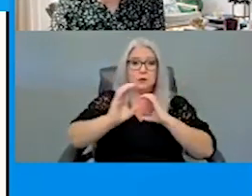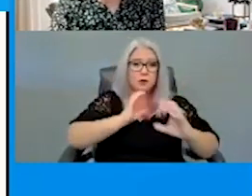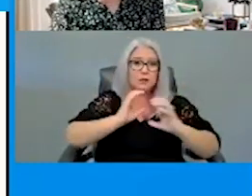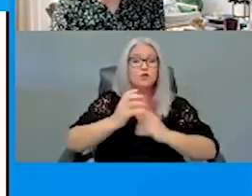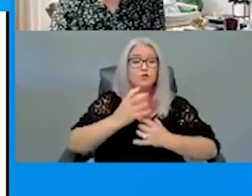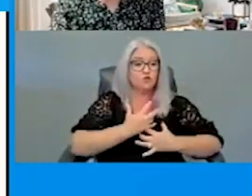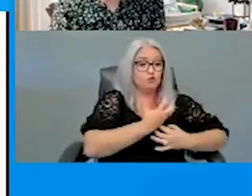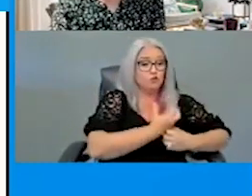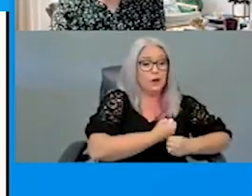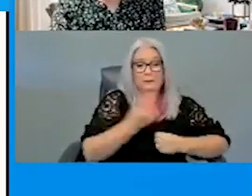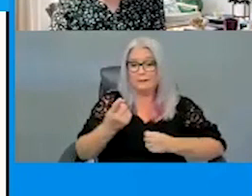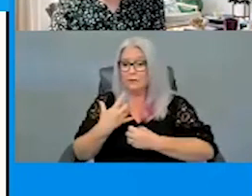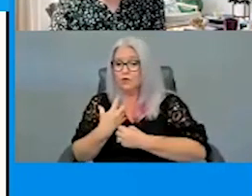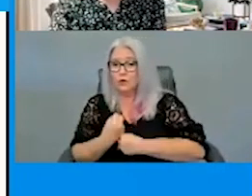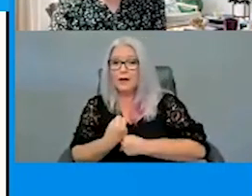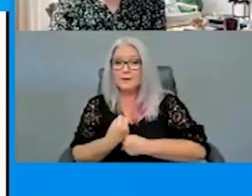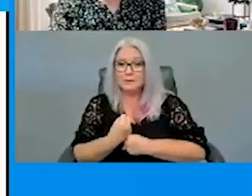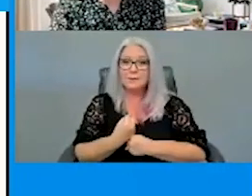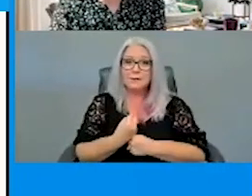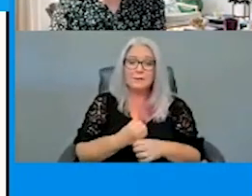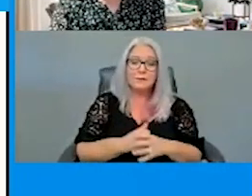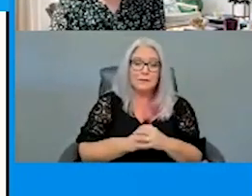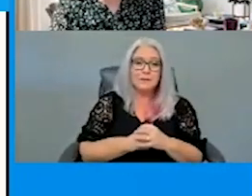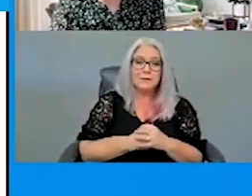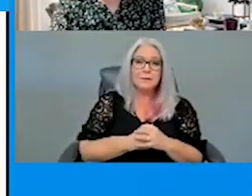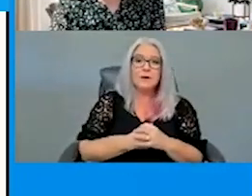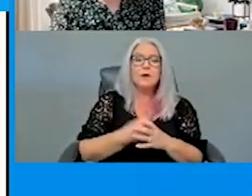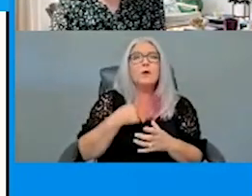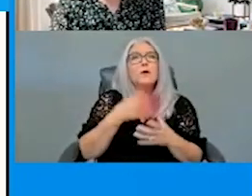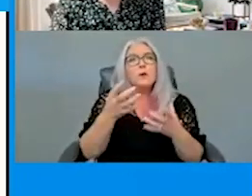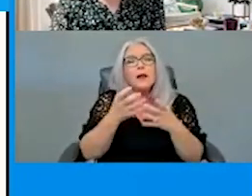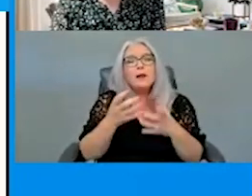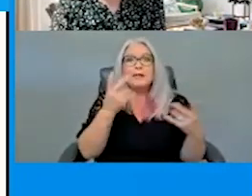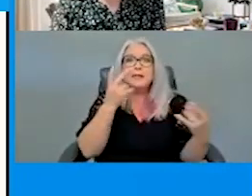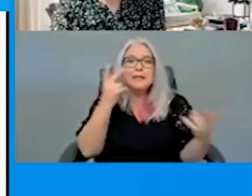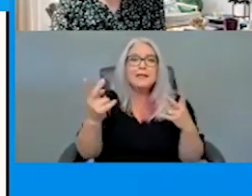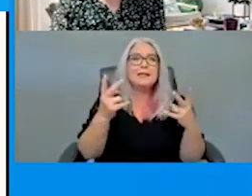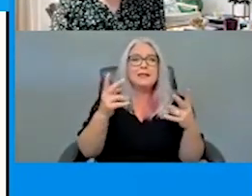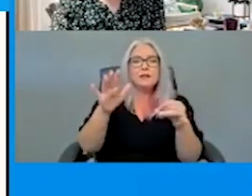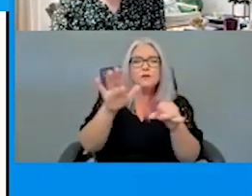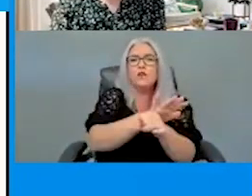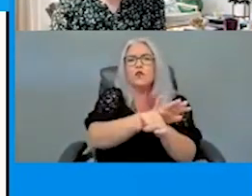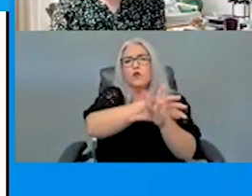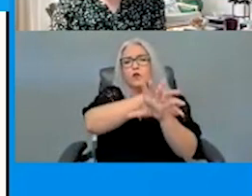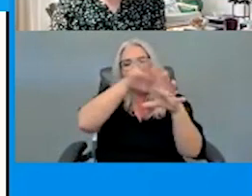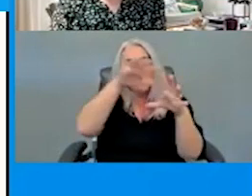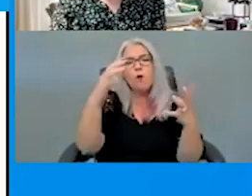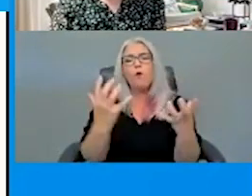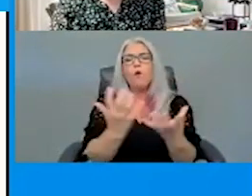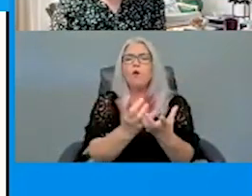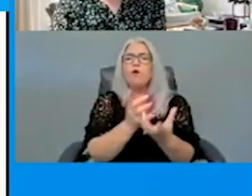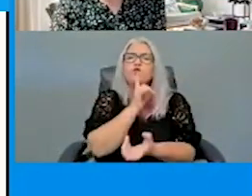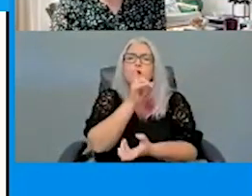both sides, and be seen as whole, real, authentic people, not as kind of